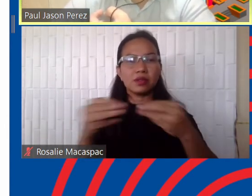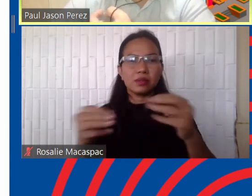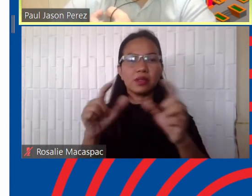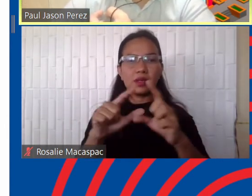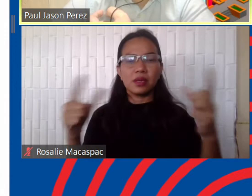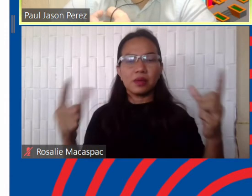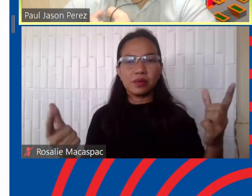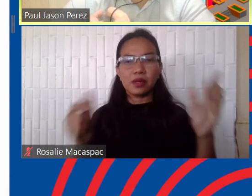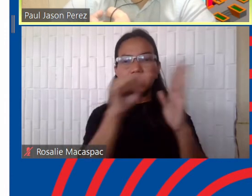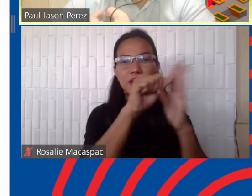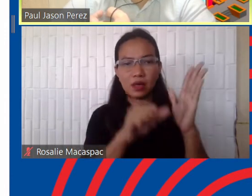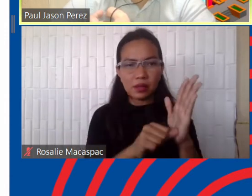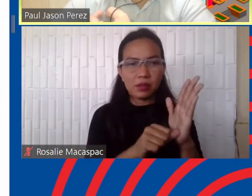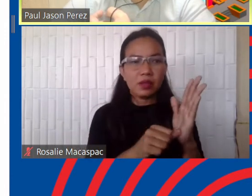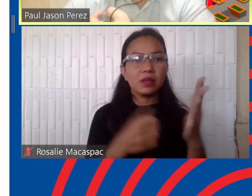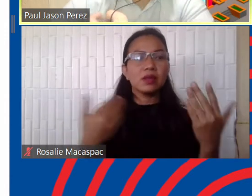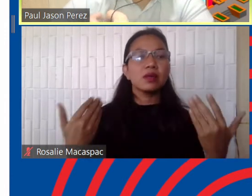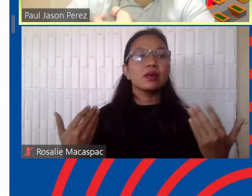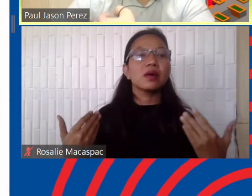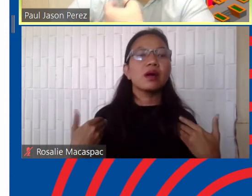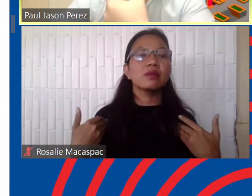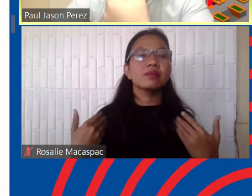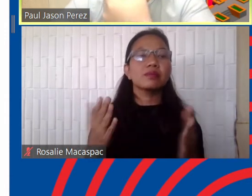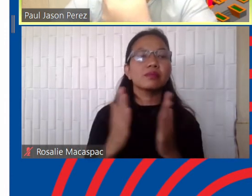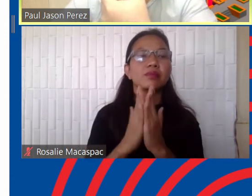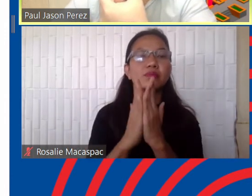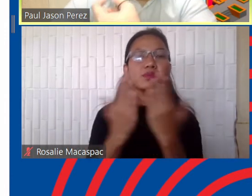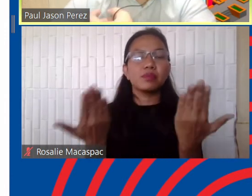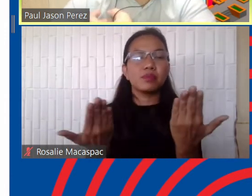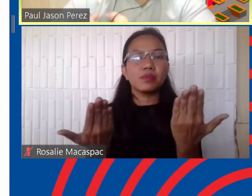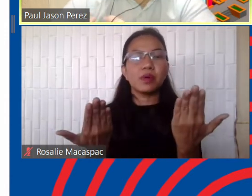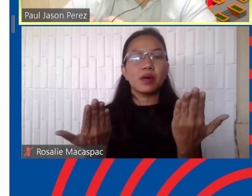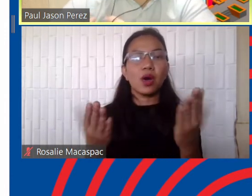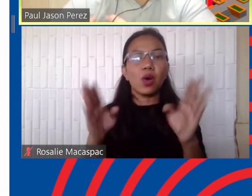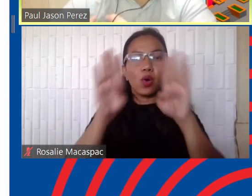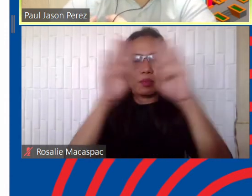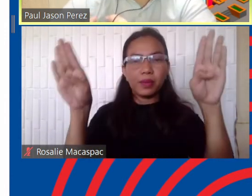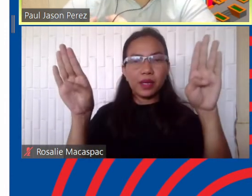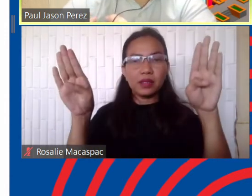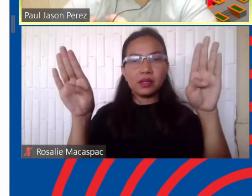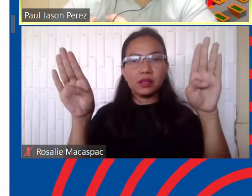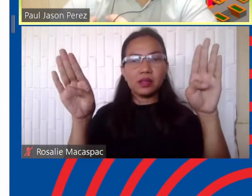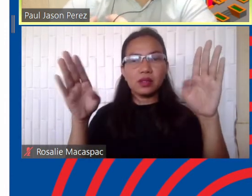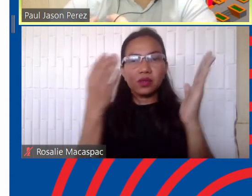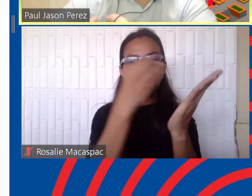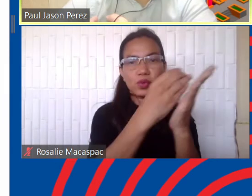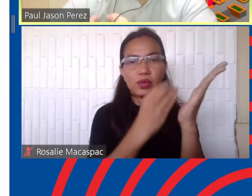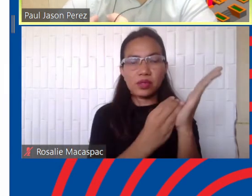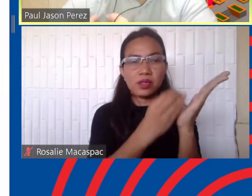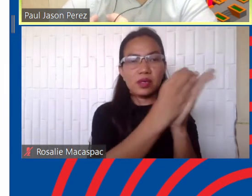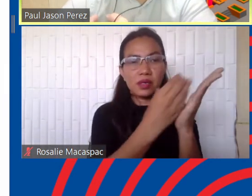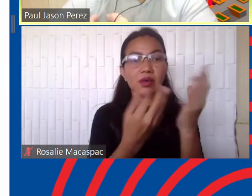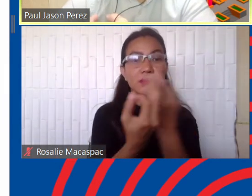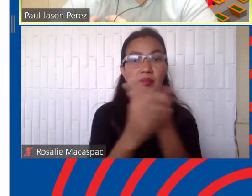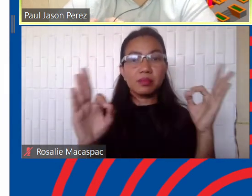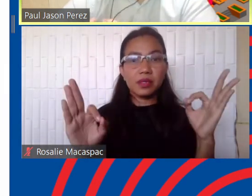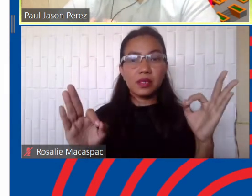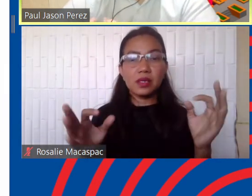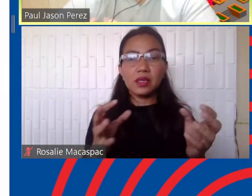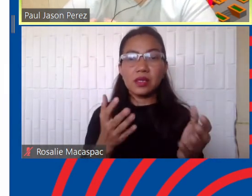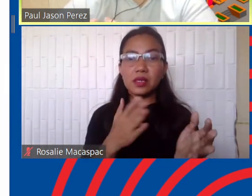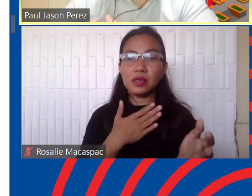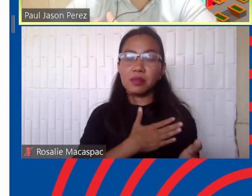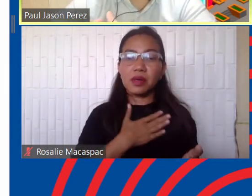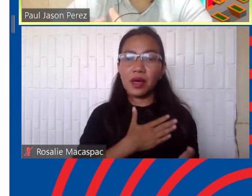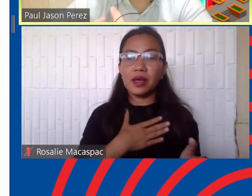a MOOC, a massive open online course. So you can take this for free. And then if you want